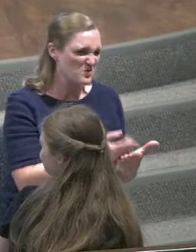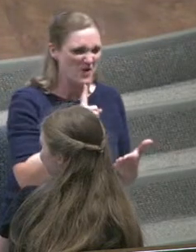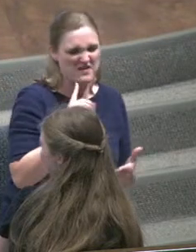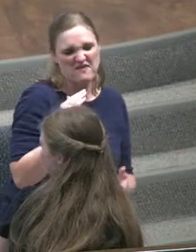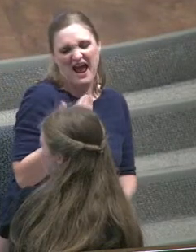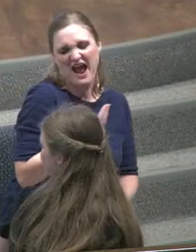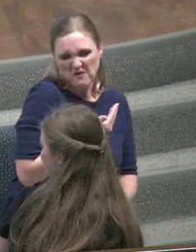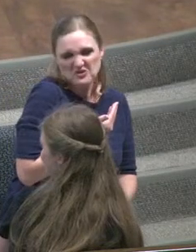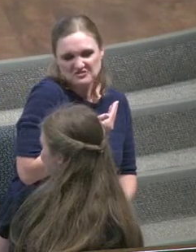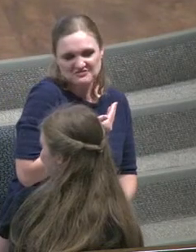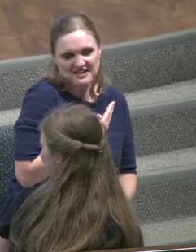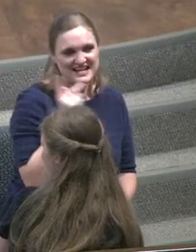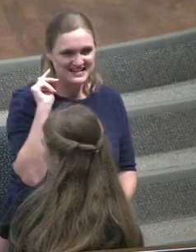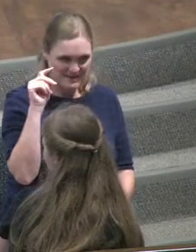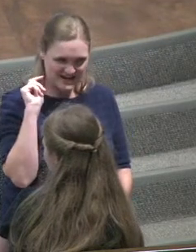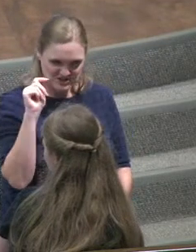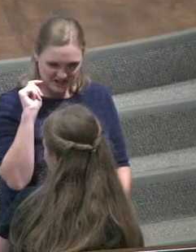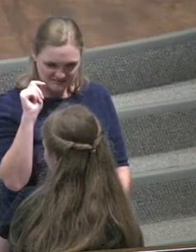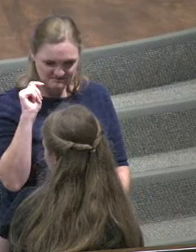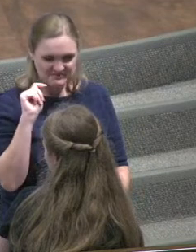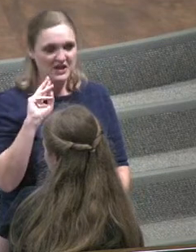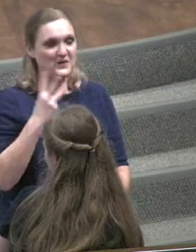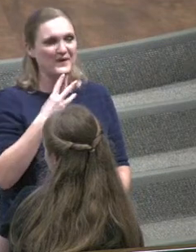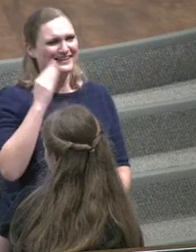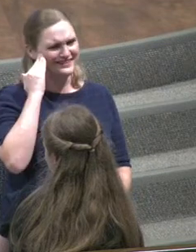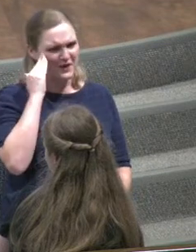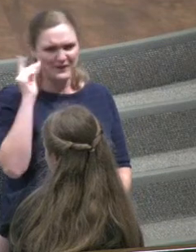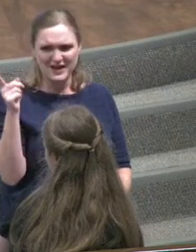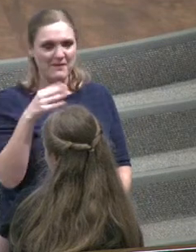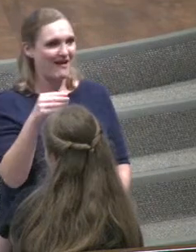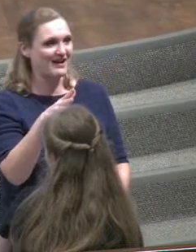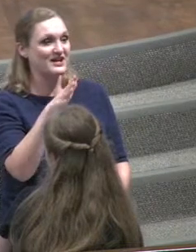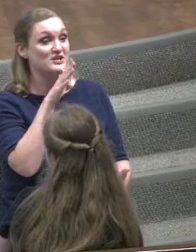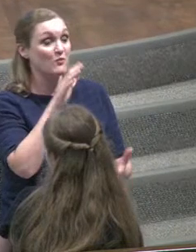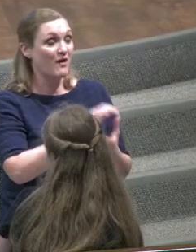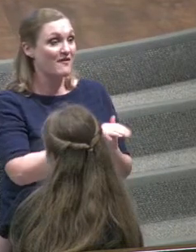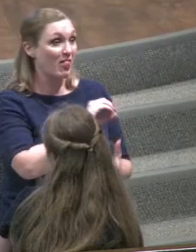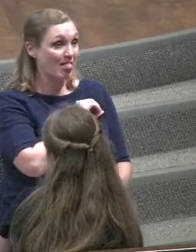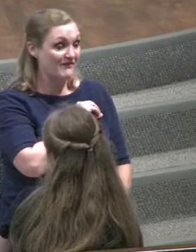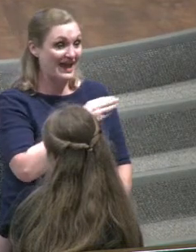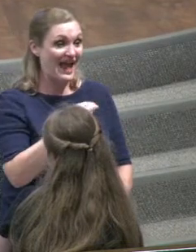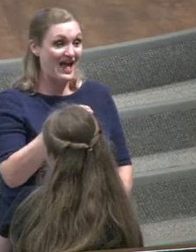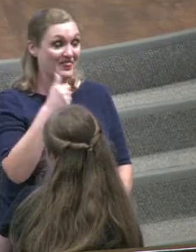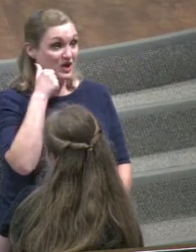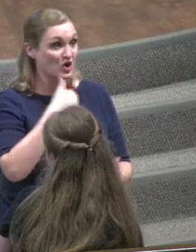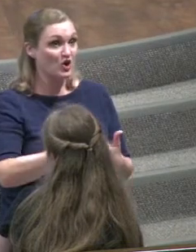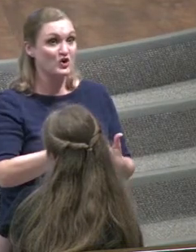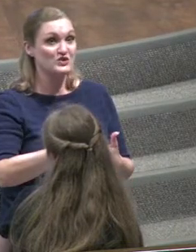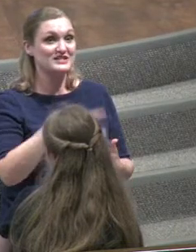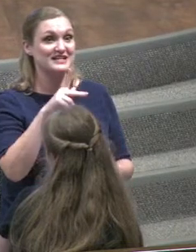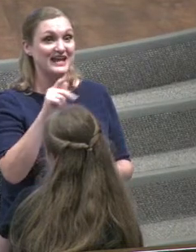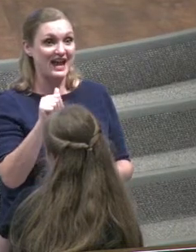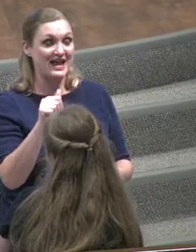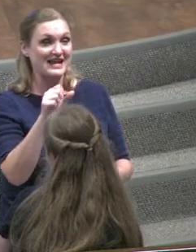I would say, Tim Agee. We certainly know Tim and his wife, Olivia, and their daughters, Kate and